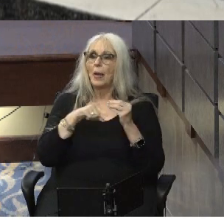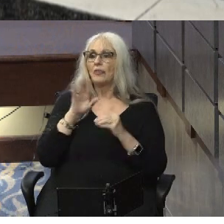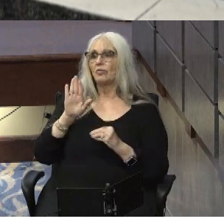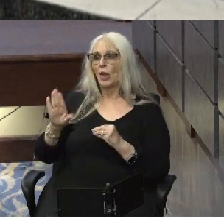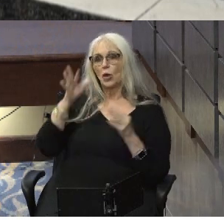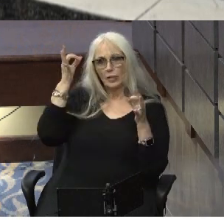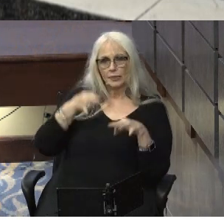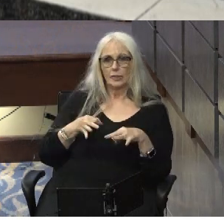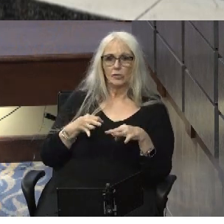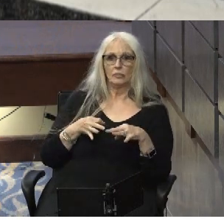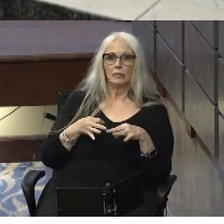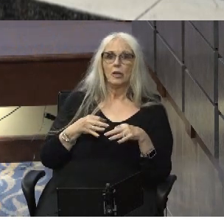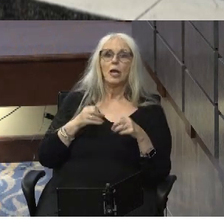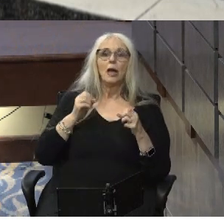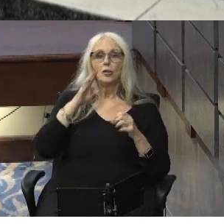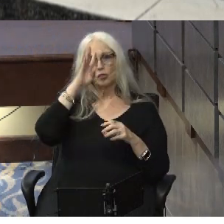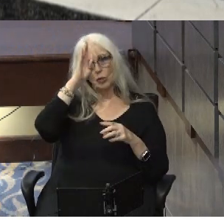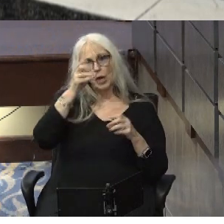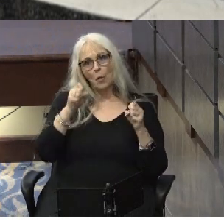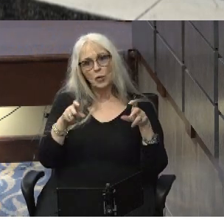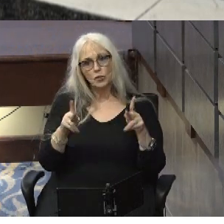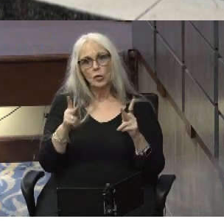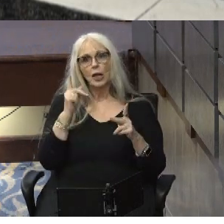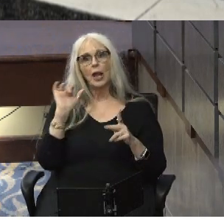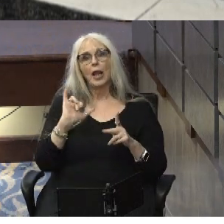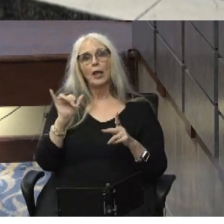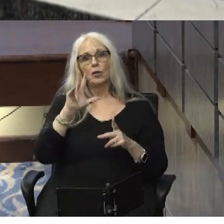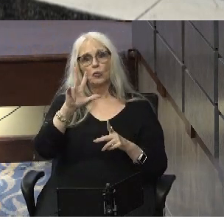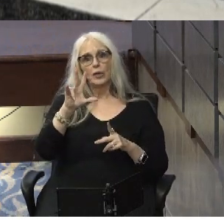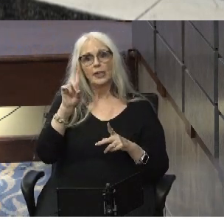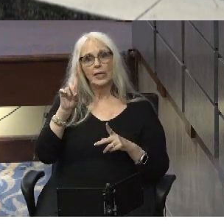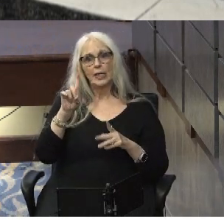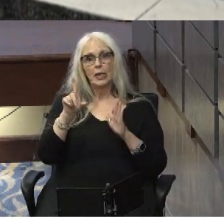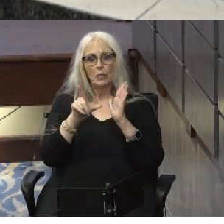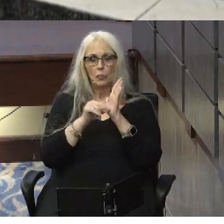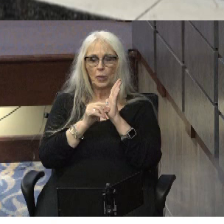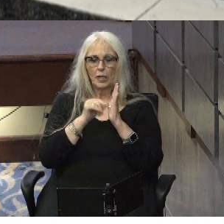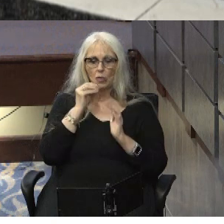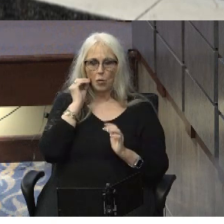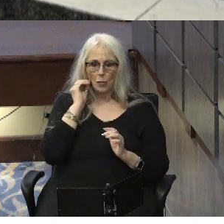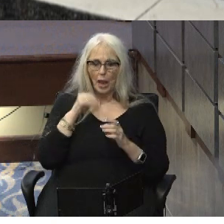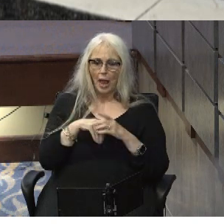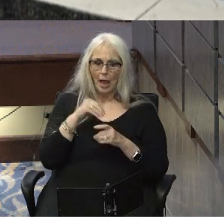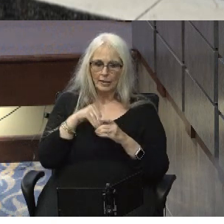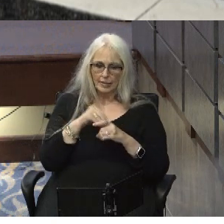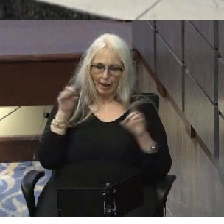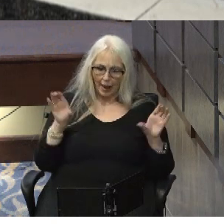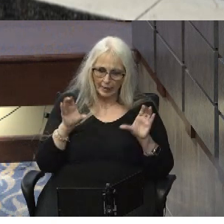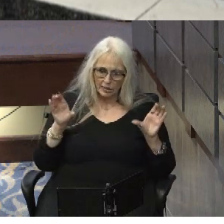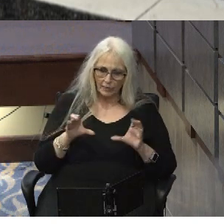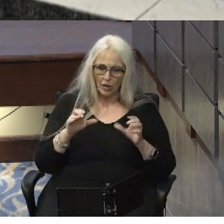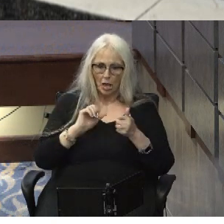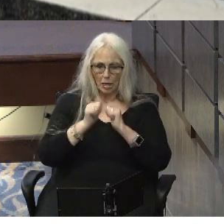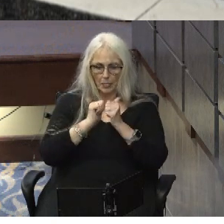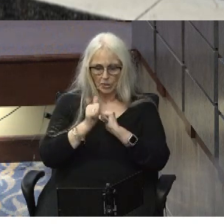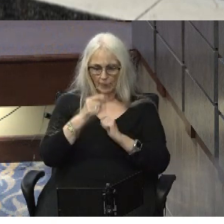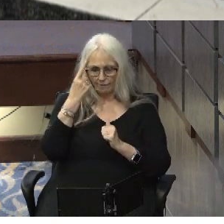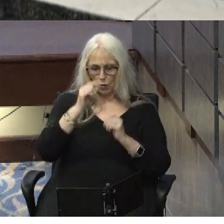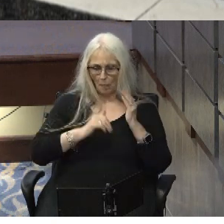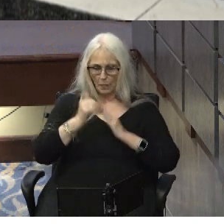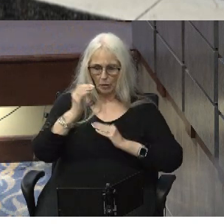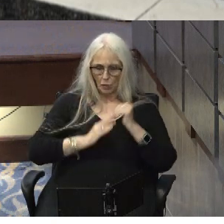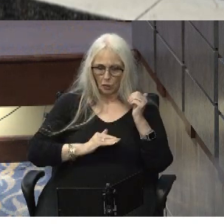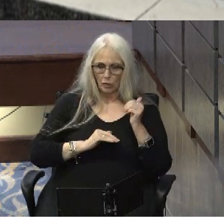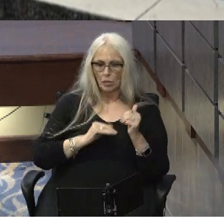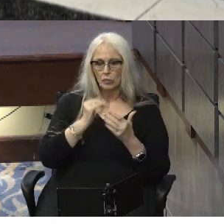numerous creative opportunities to explore, like these 3D printed homes, outdoor activities, and even competitions for builders and architects